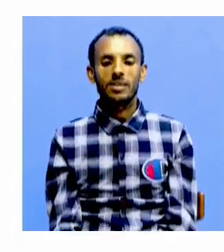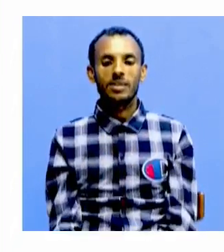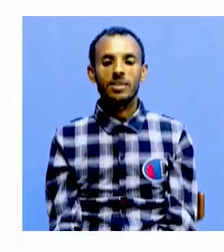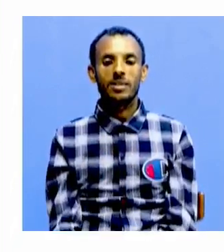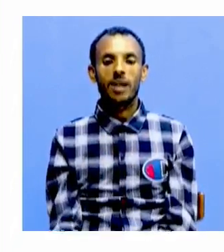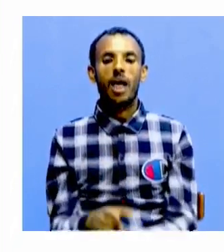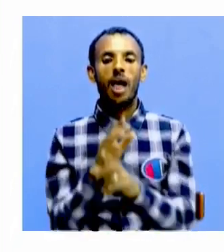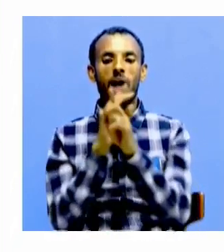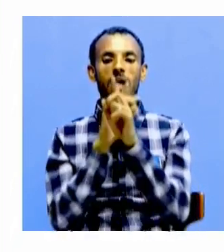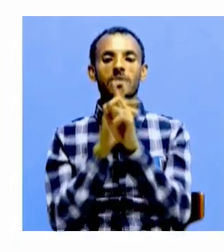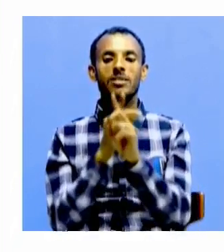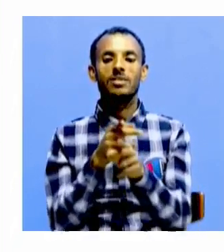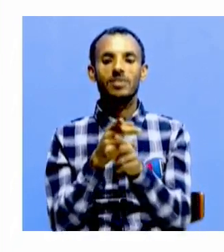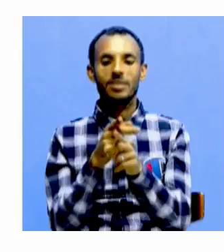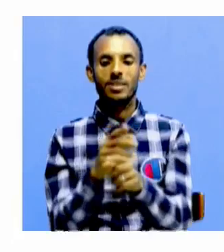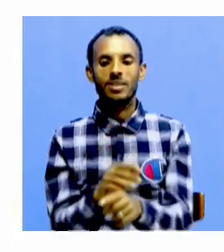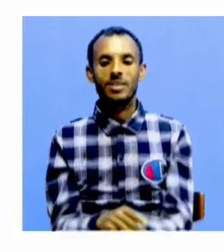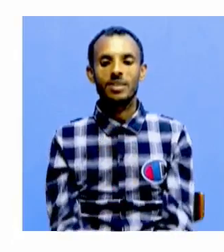answer